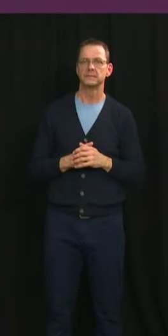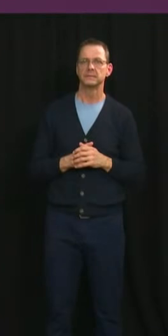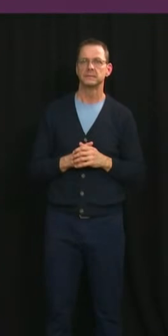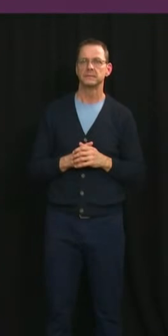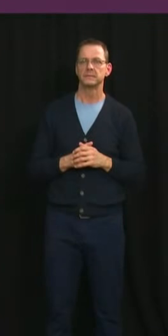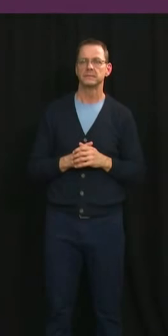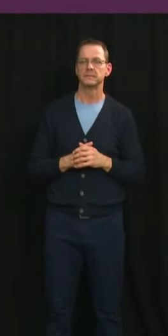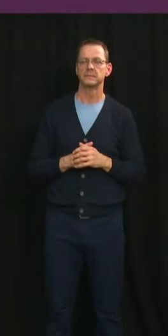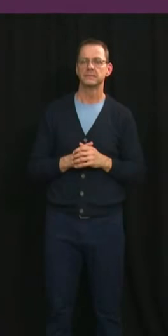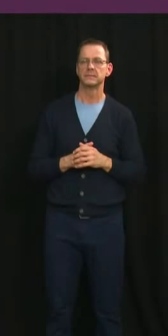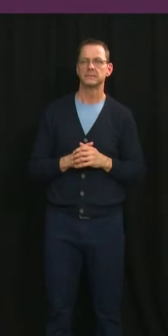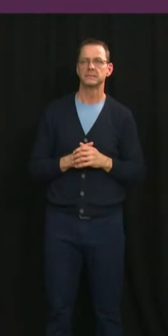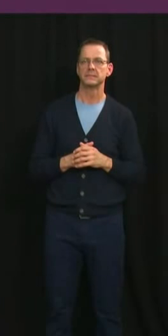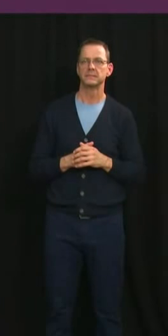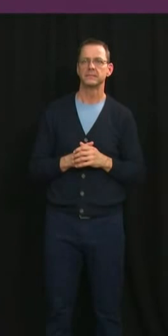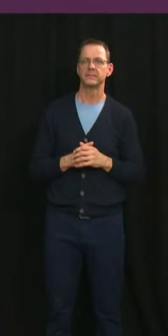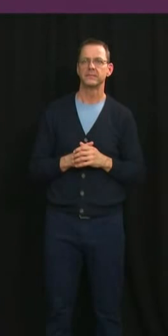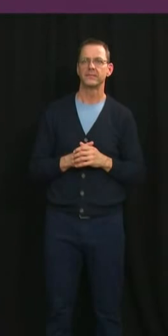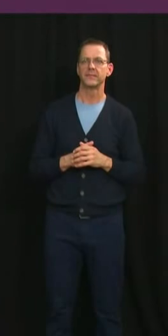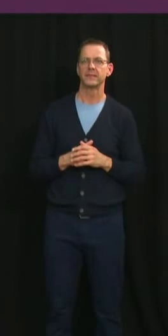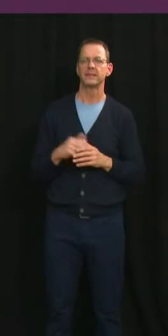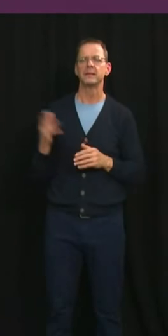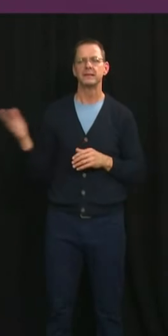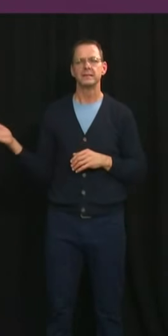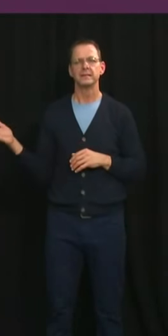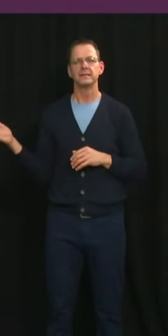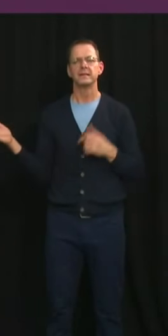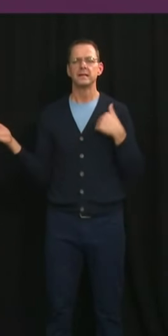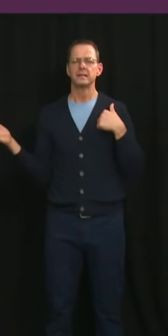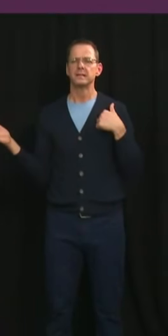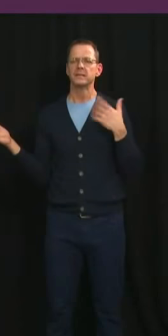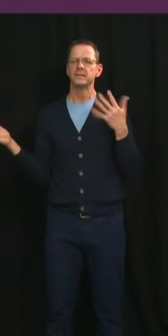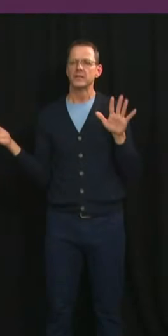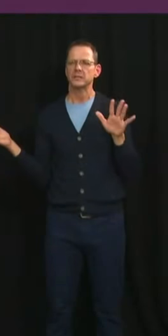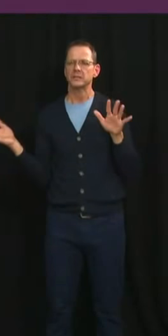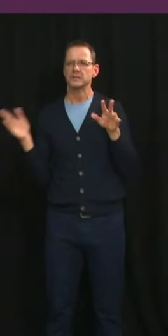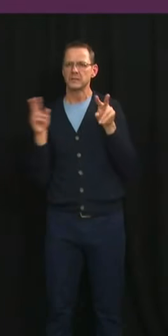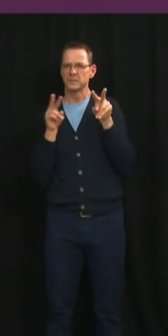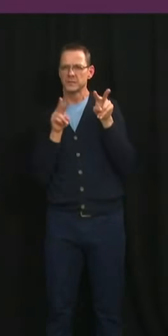I've followed that situation in Texas and other jurisdictions very closely.